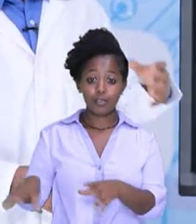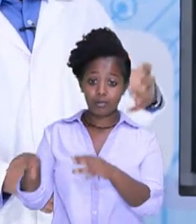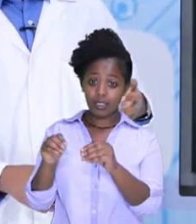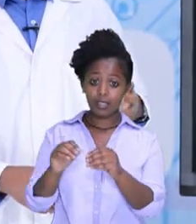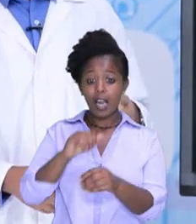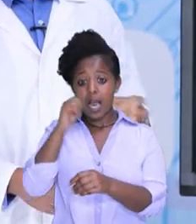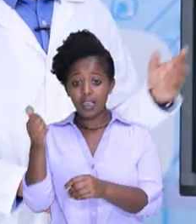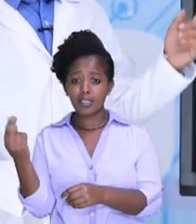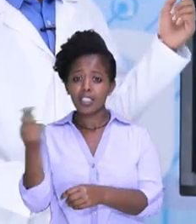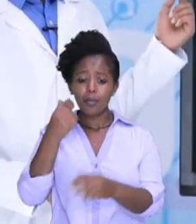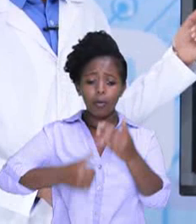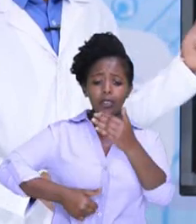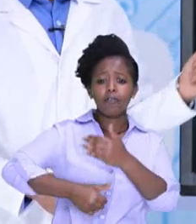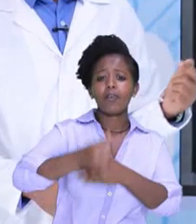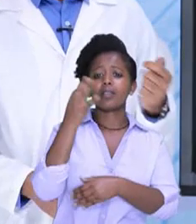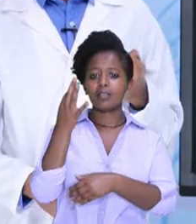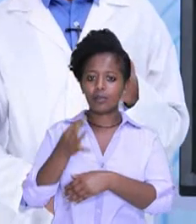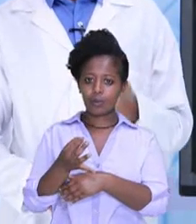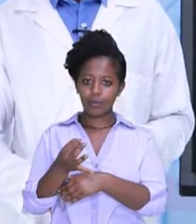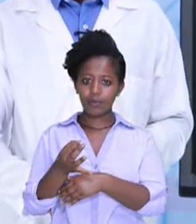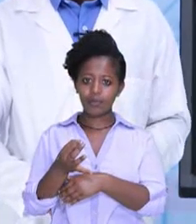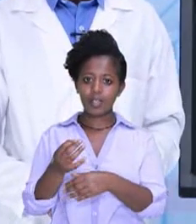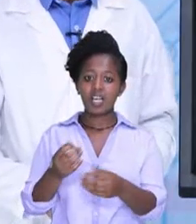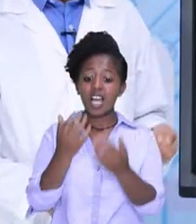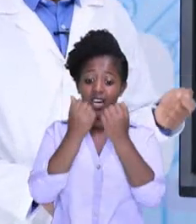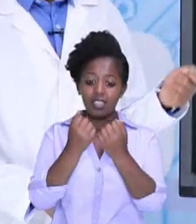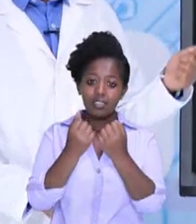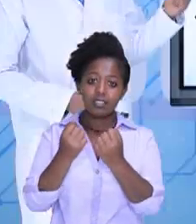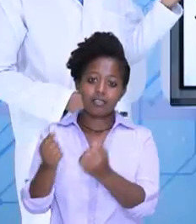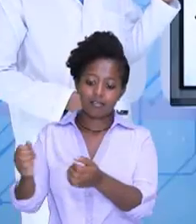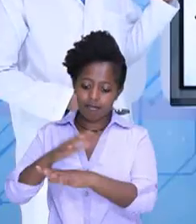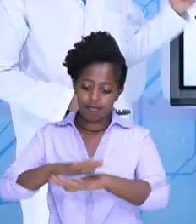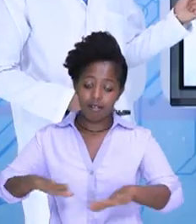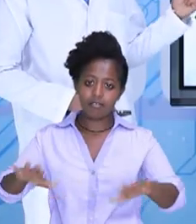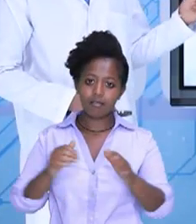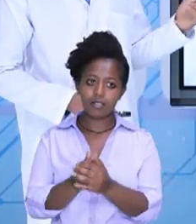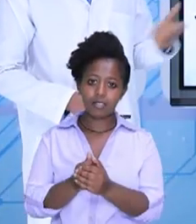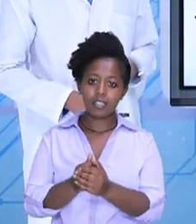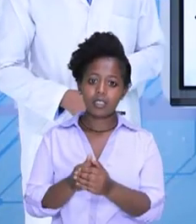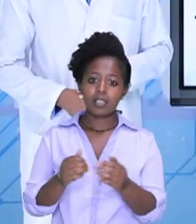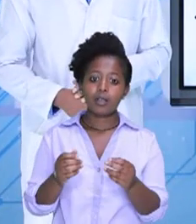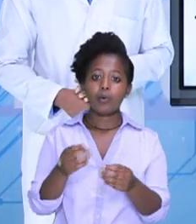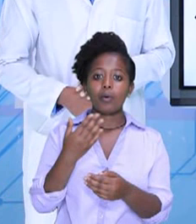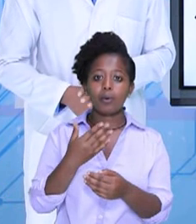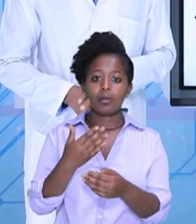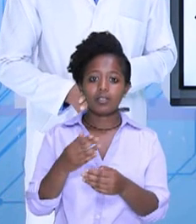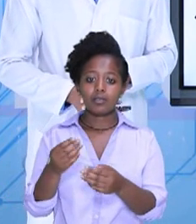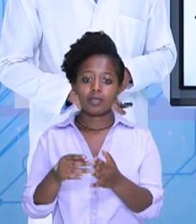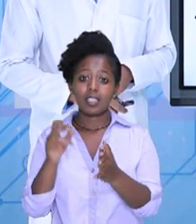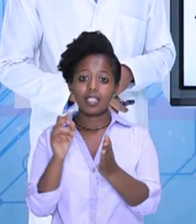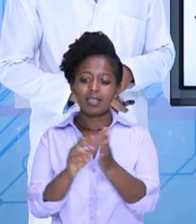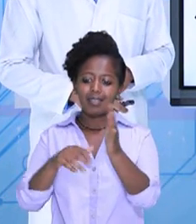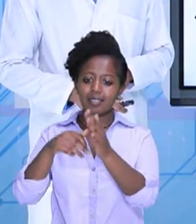Students, another important factor is the expansion of grazing land, the widespread practice of